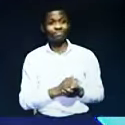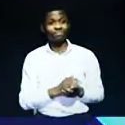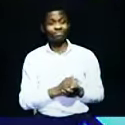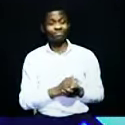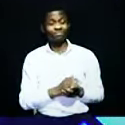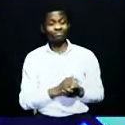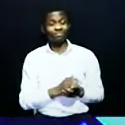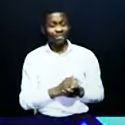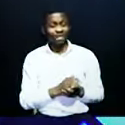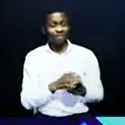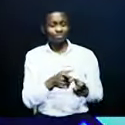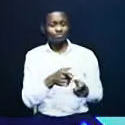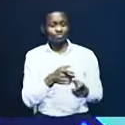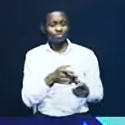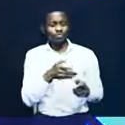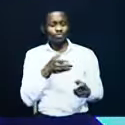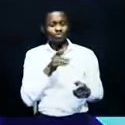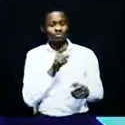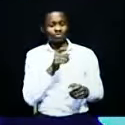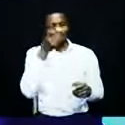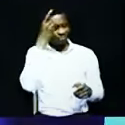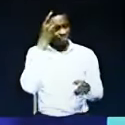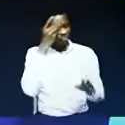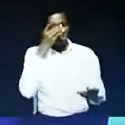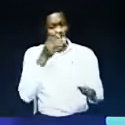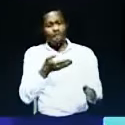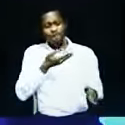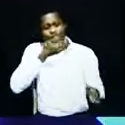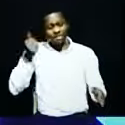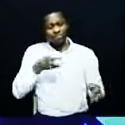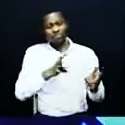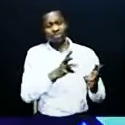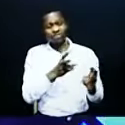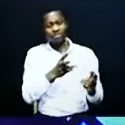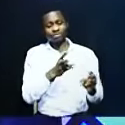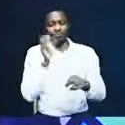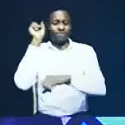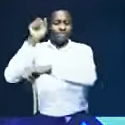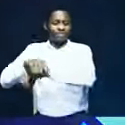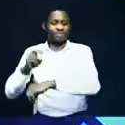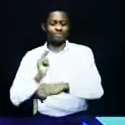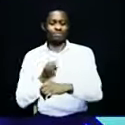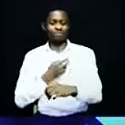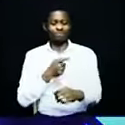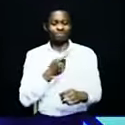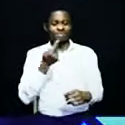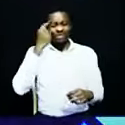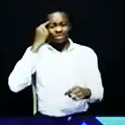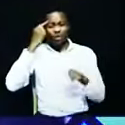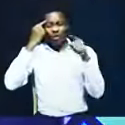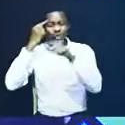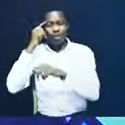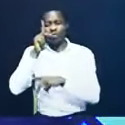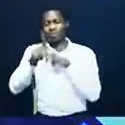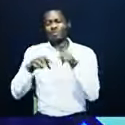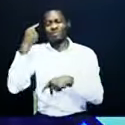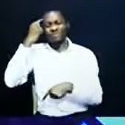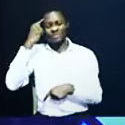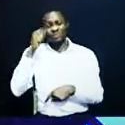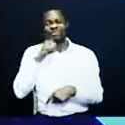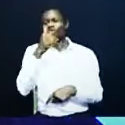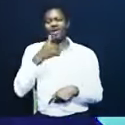he doesn't exist. Now, a quaint power befasua or betumaye, you heard your man say, or bemaye, who say, Oniho. And today's